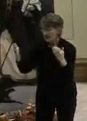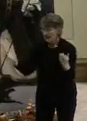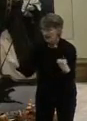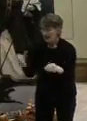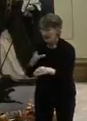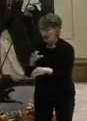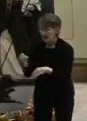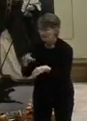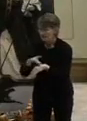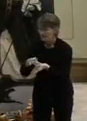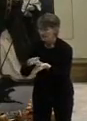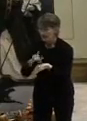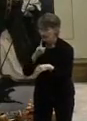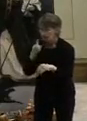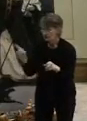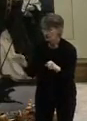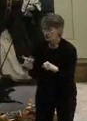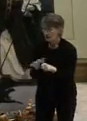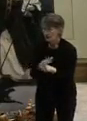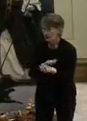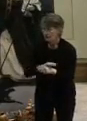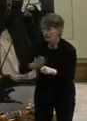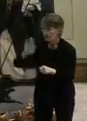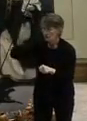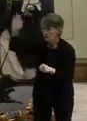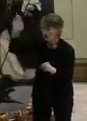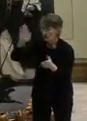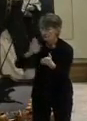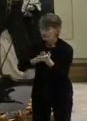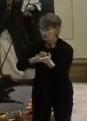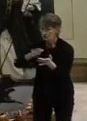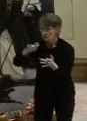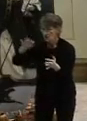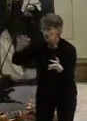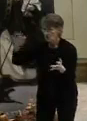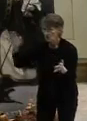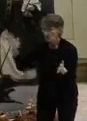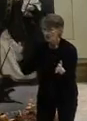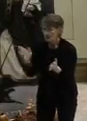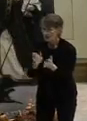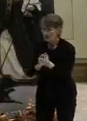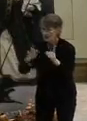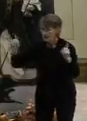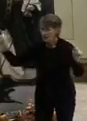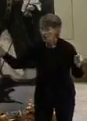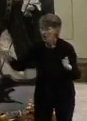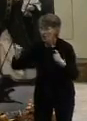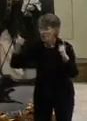hosts, heaven and earth are full of your glory.